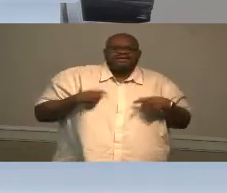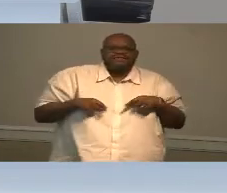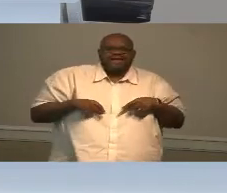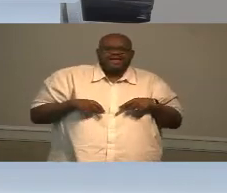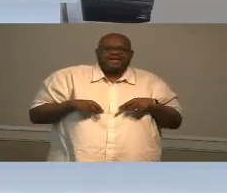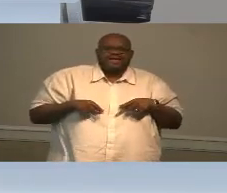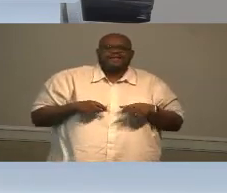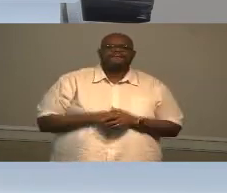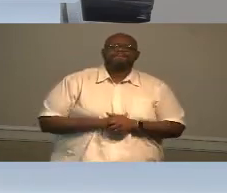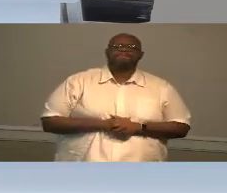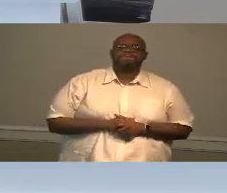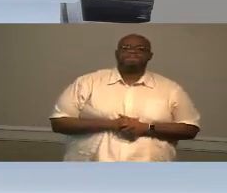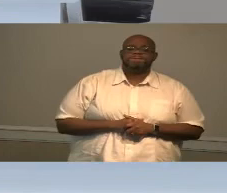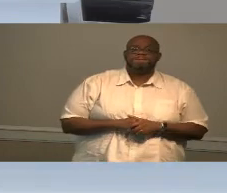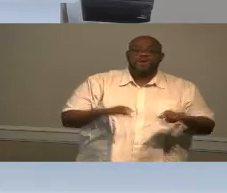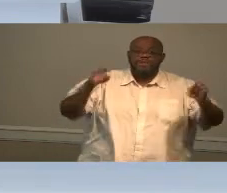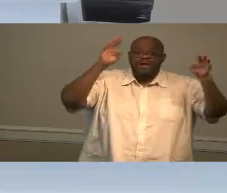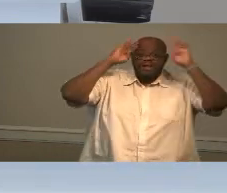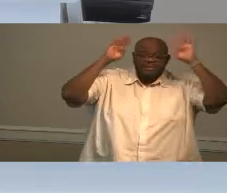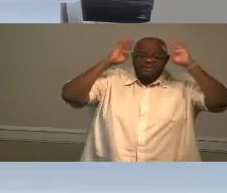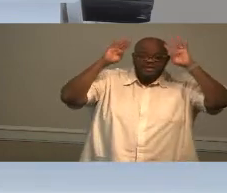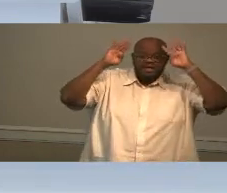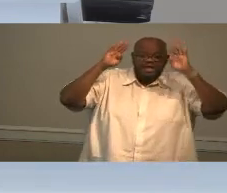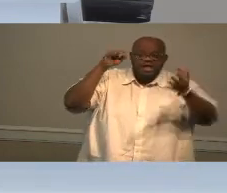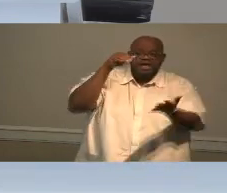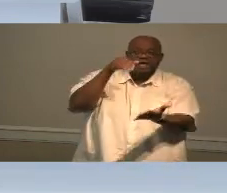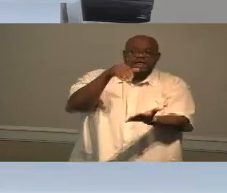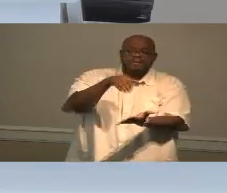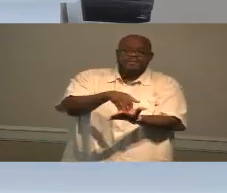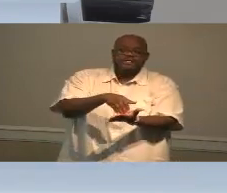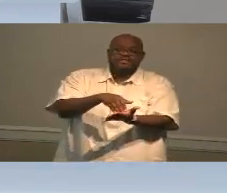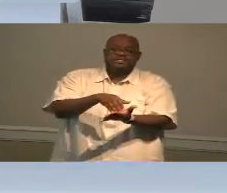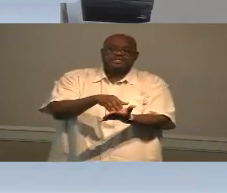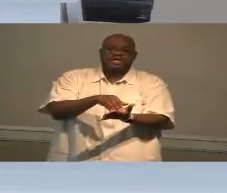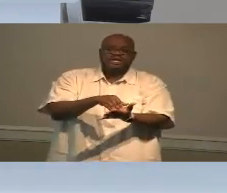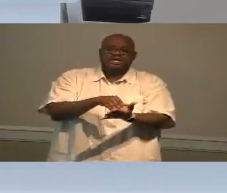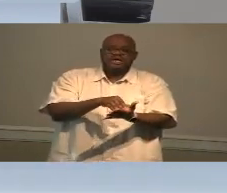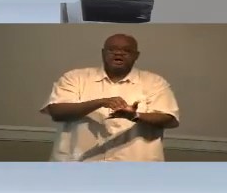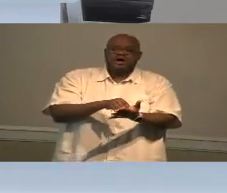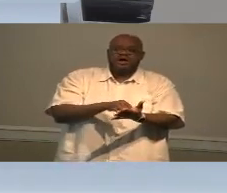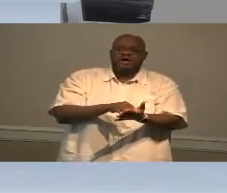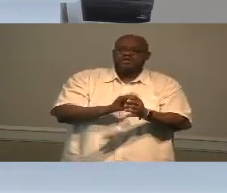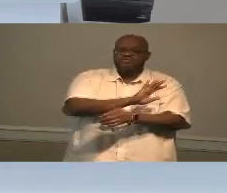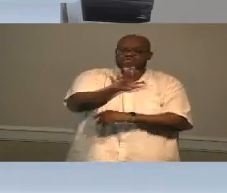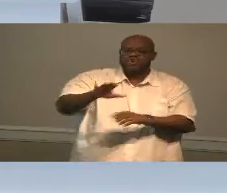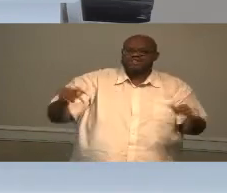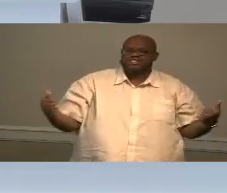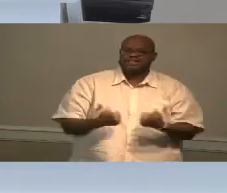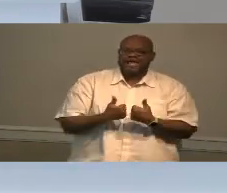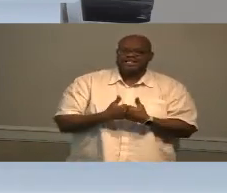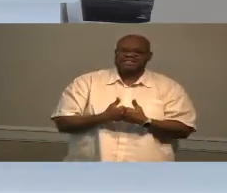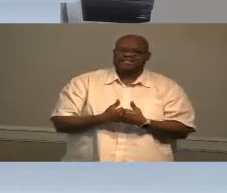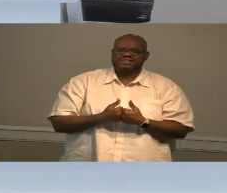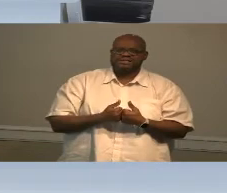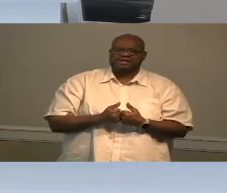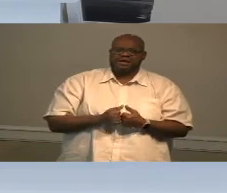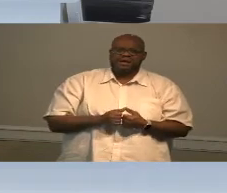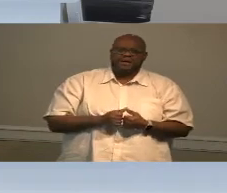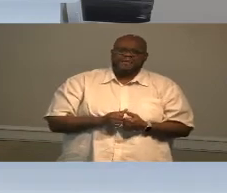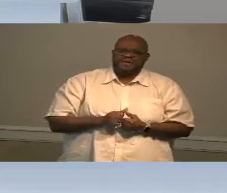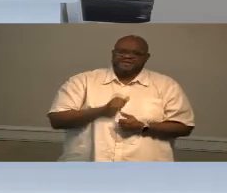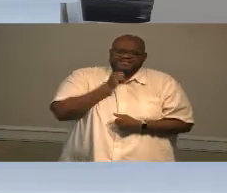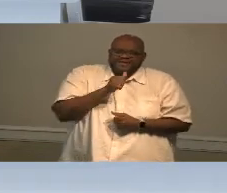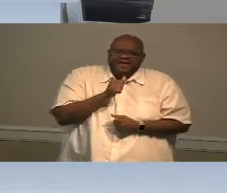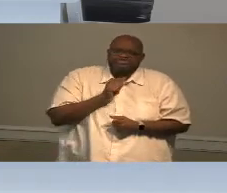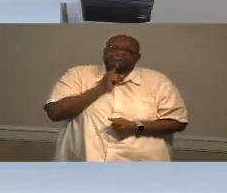But hear me, in the midst of facing your challenges, in the midst of your uncertainty,